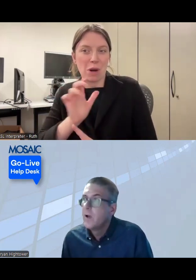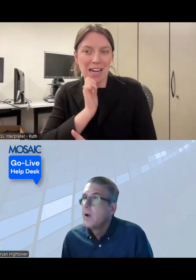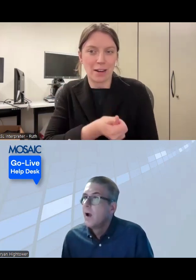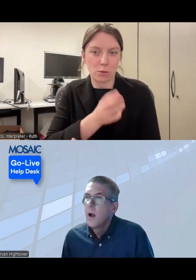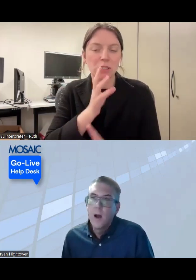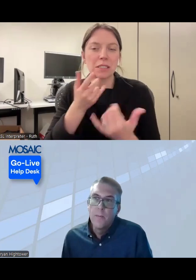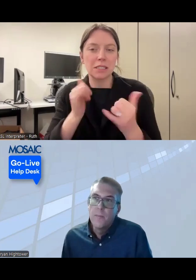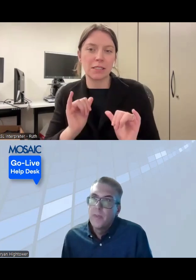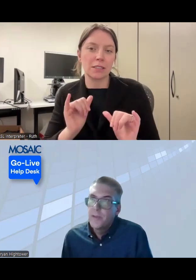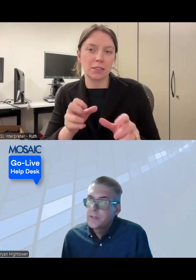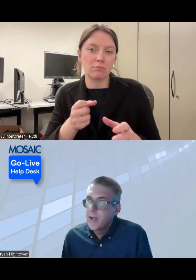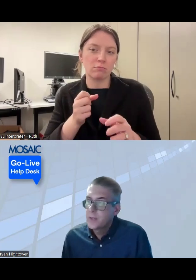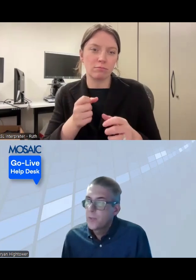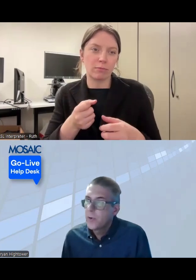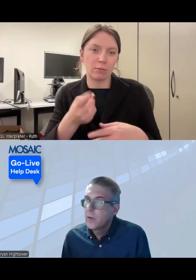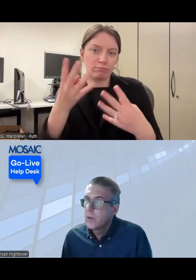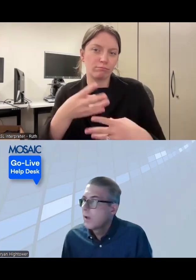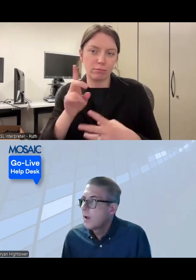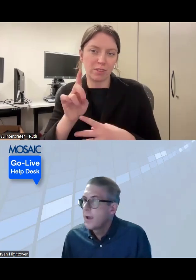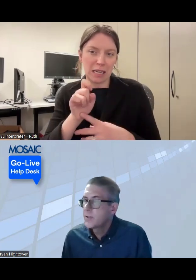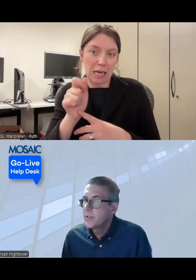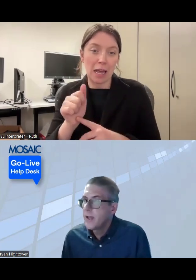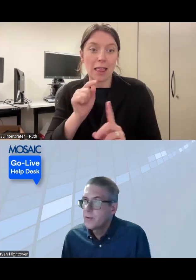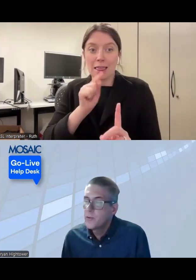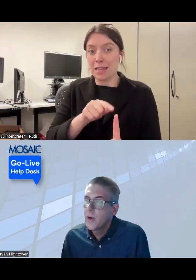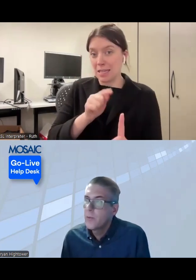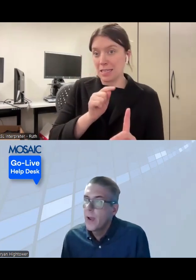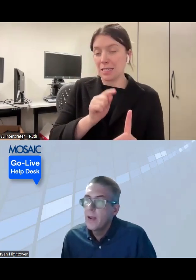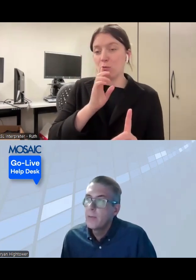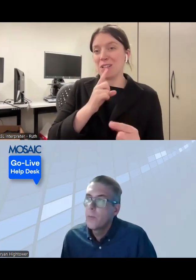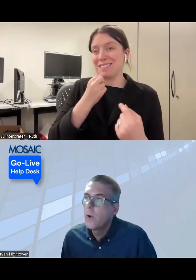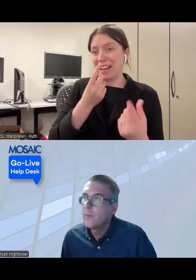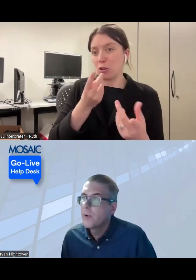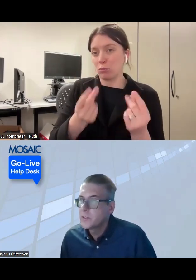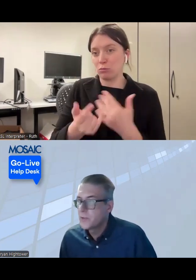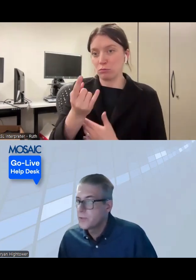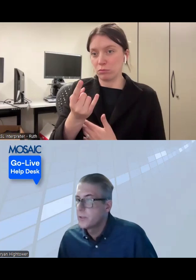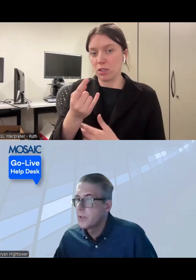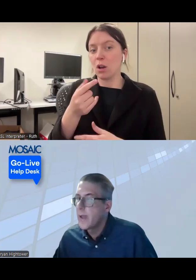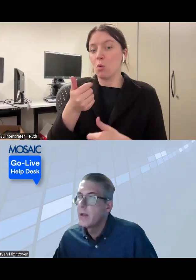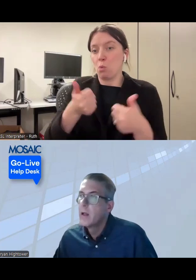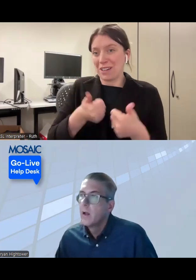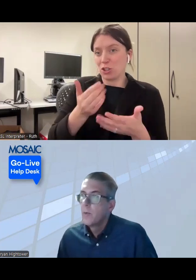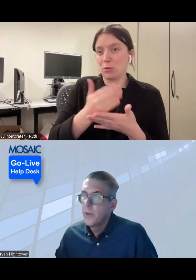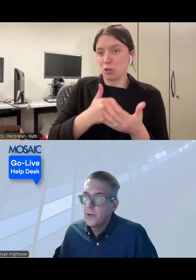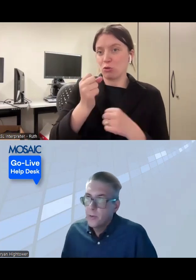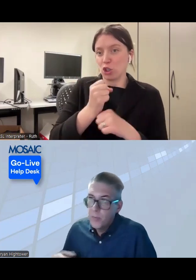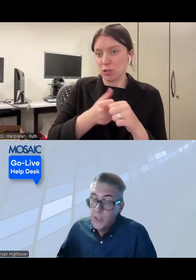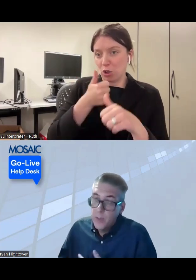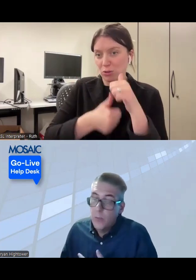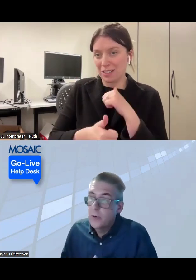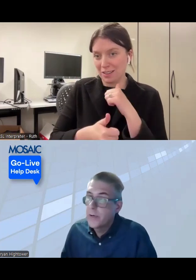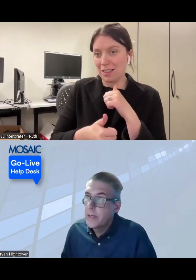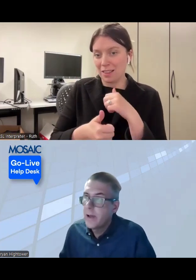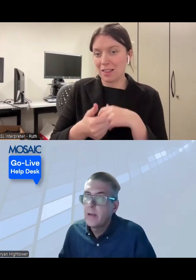ASUM. This dashboard actually tells you right away what budget structure to look at, whether to go to